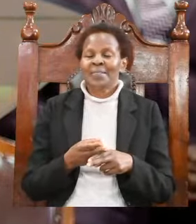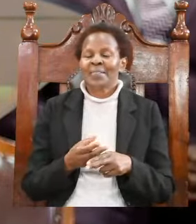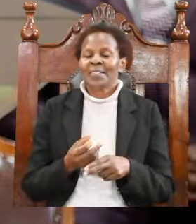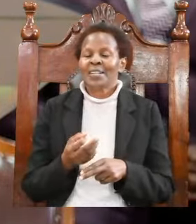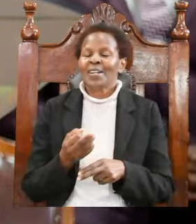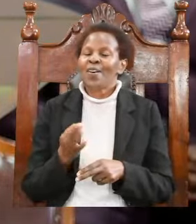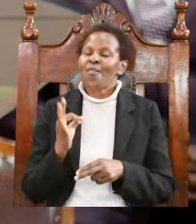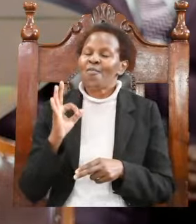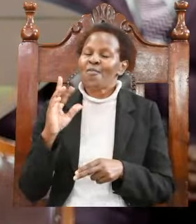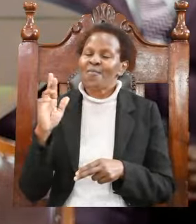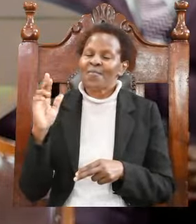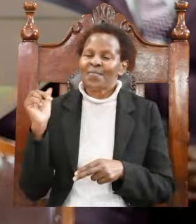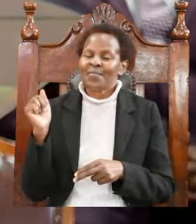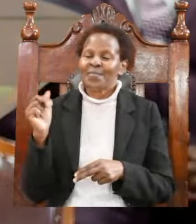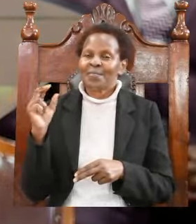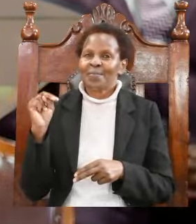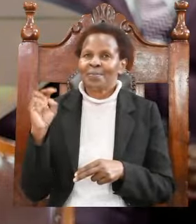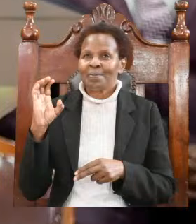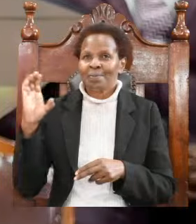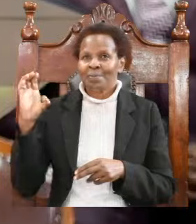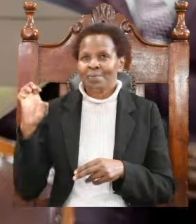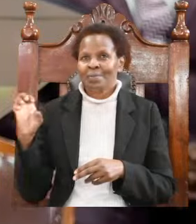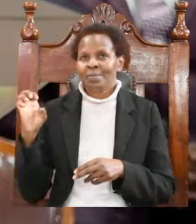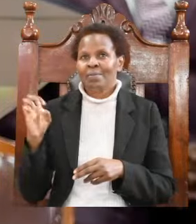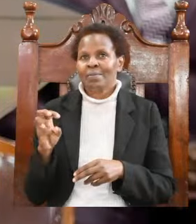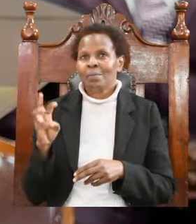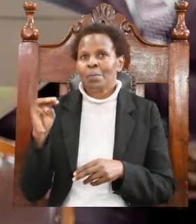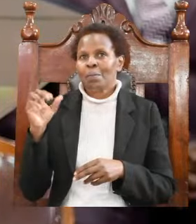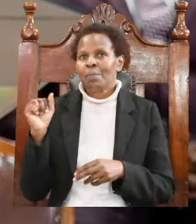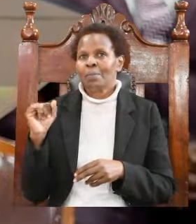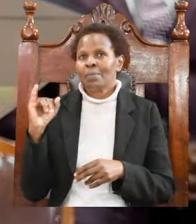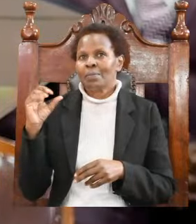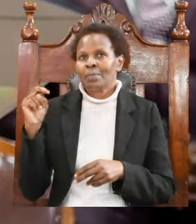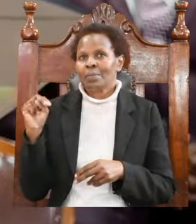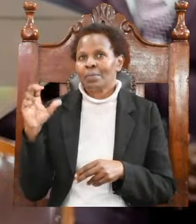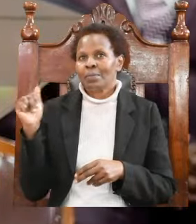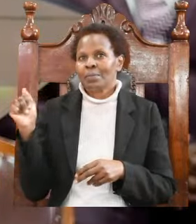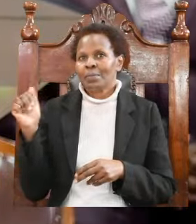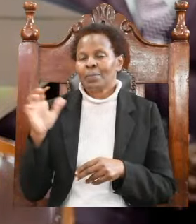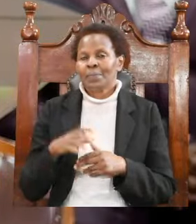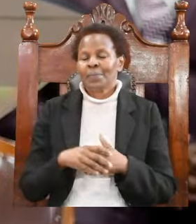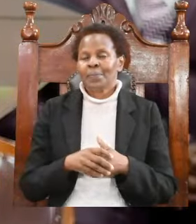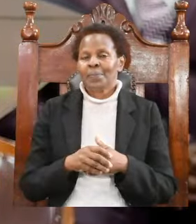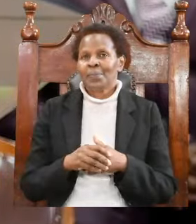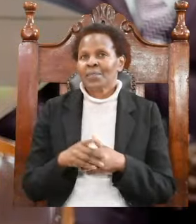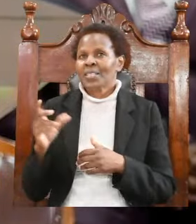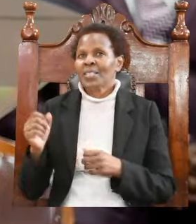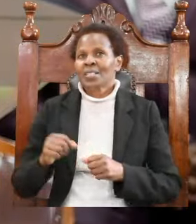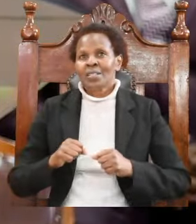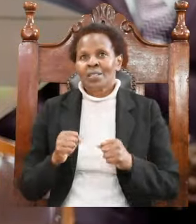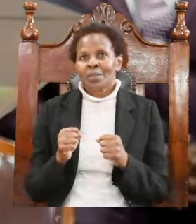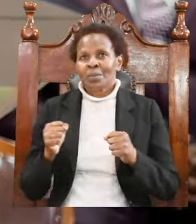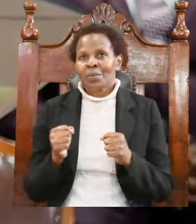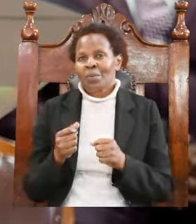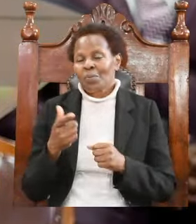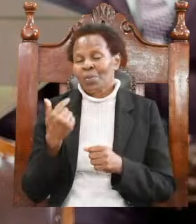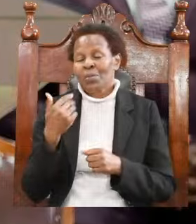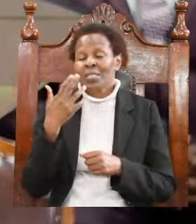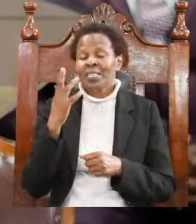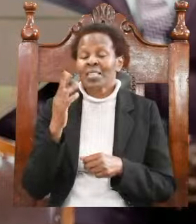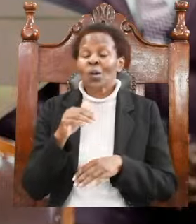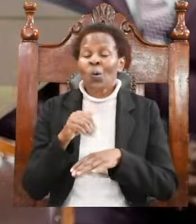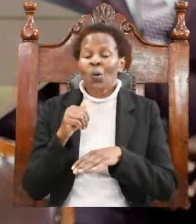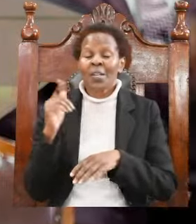Maina. Gekonyo, Christ is Lord in my heart. I'm grateful because the Lord has saved me